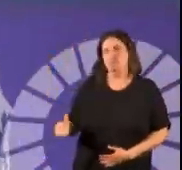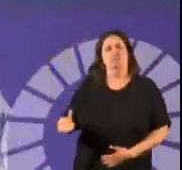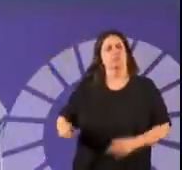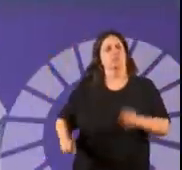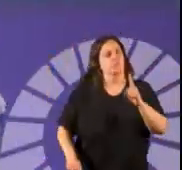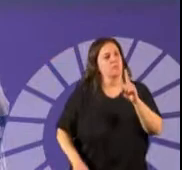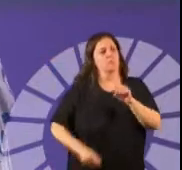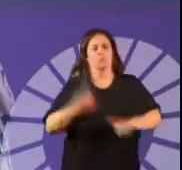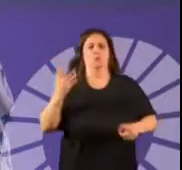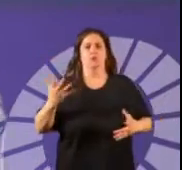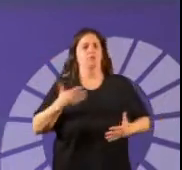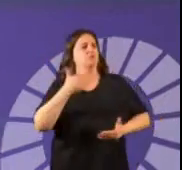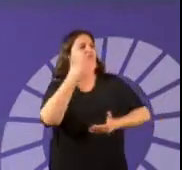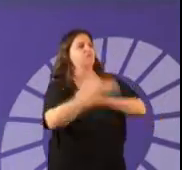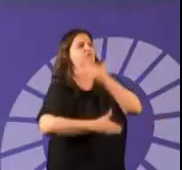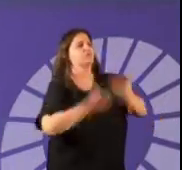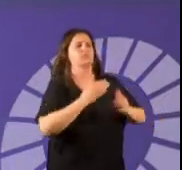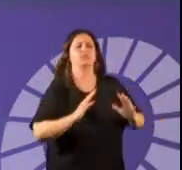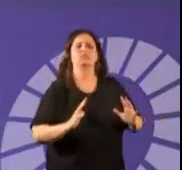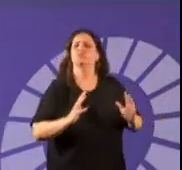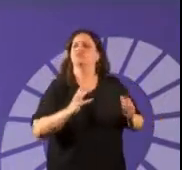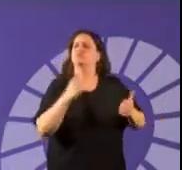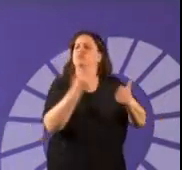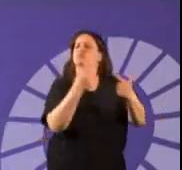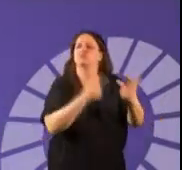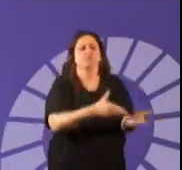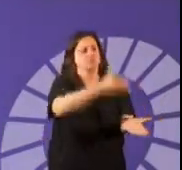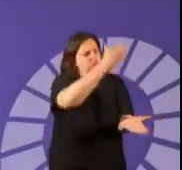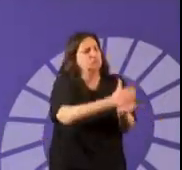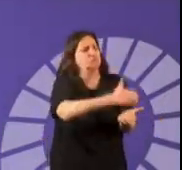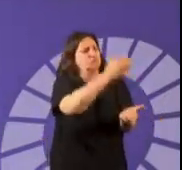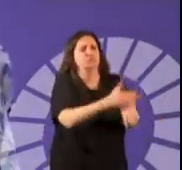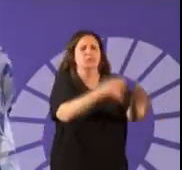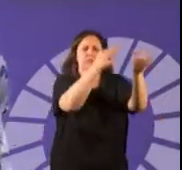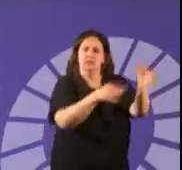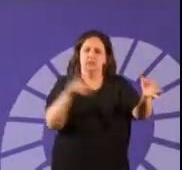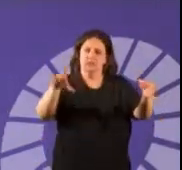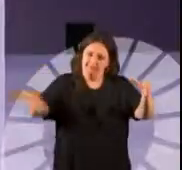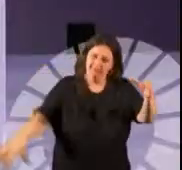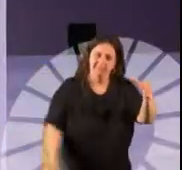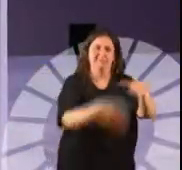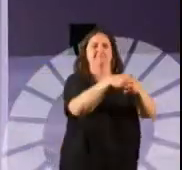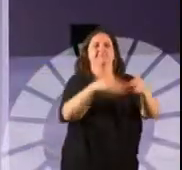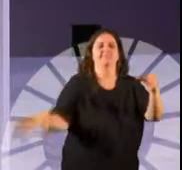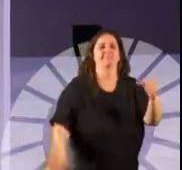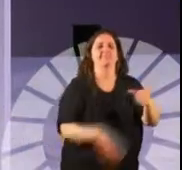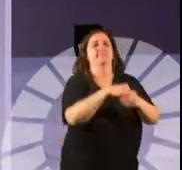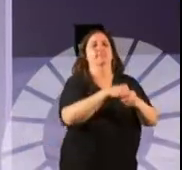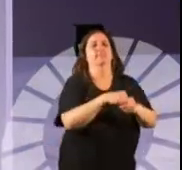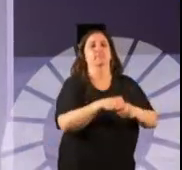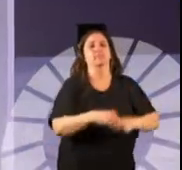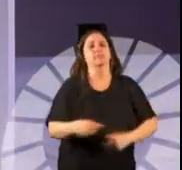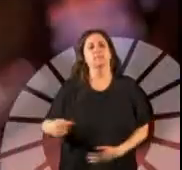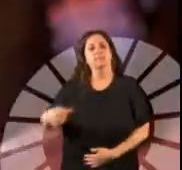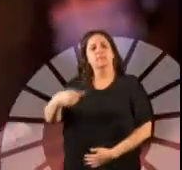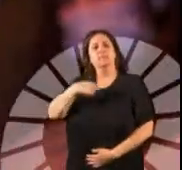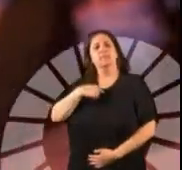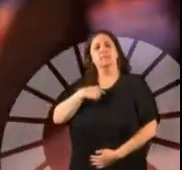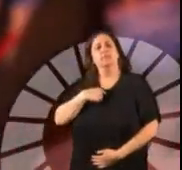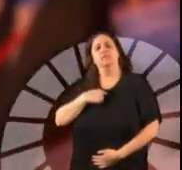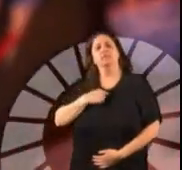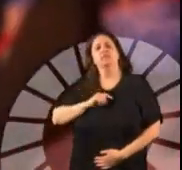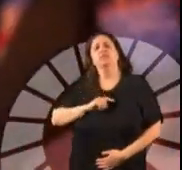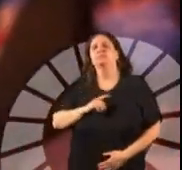not talking about inviting young girls to give a motivational speech and that's it, or go to the final picture, pose with